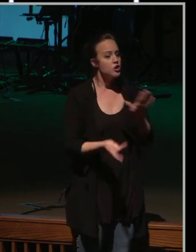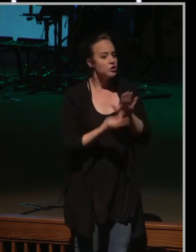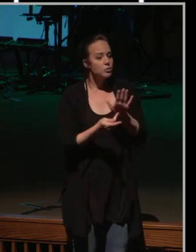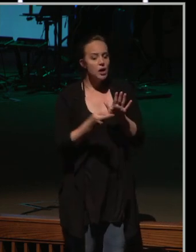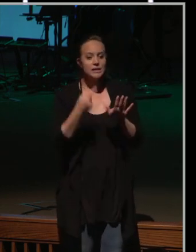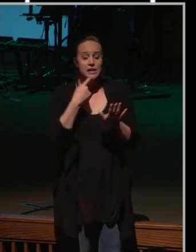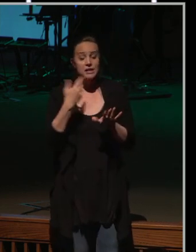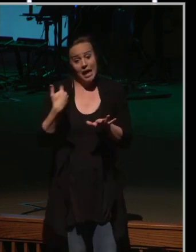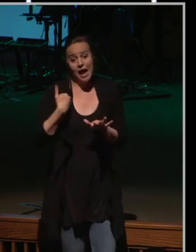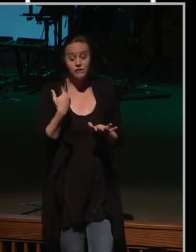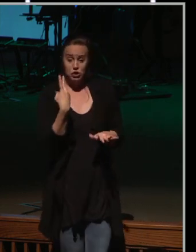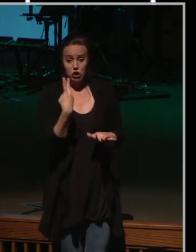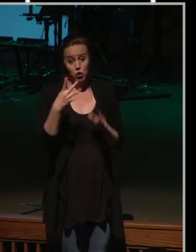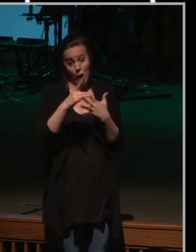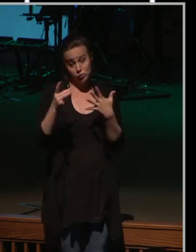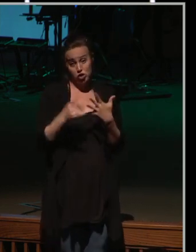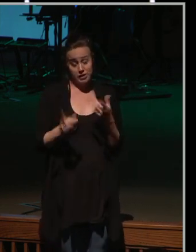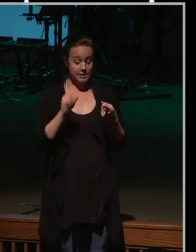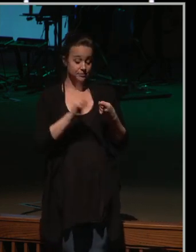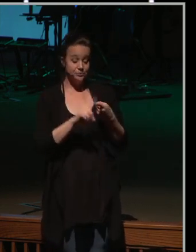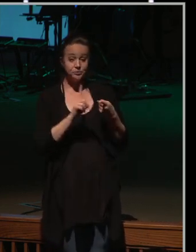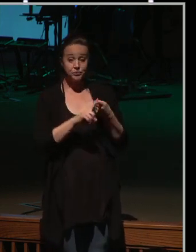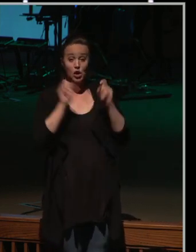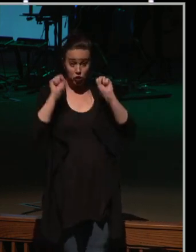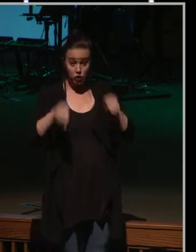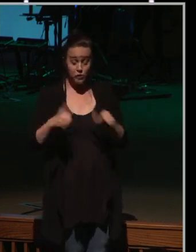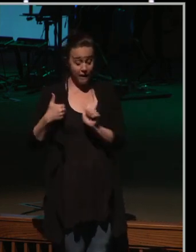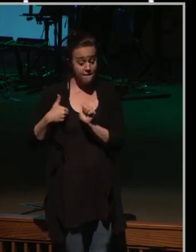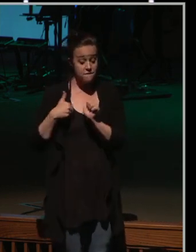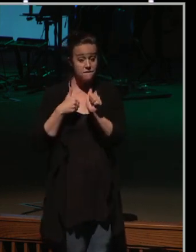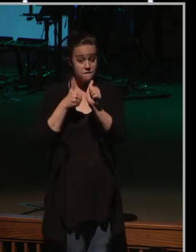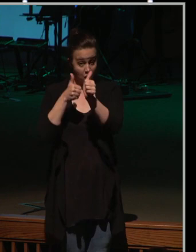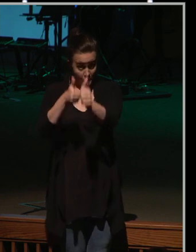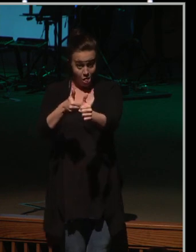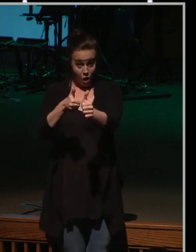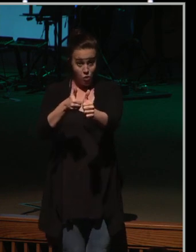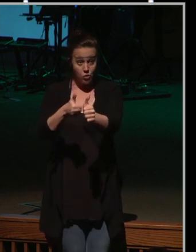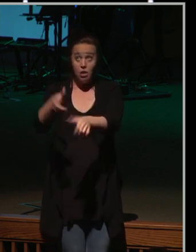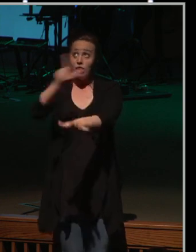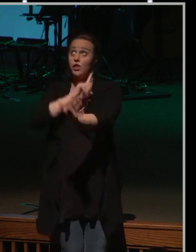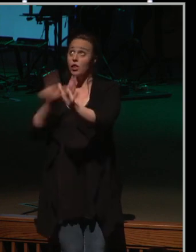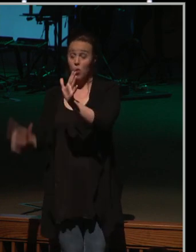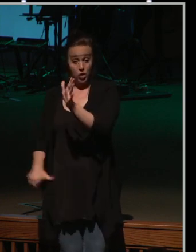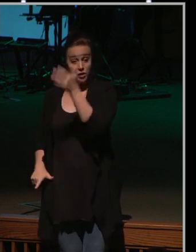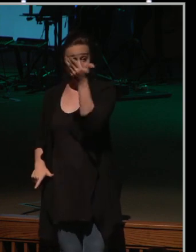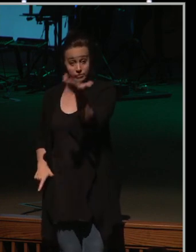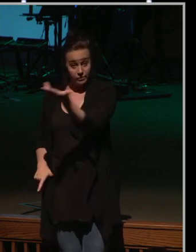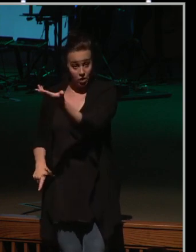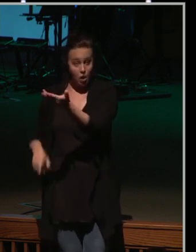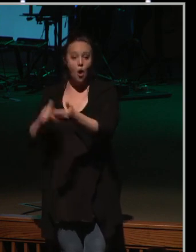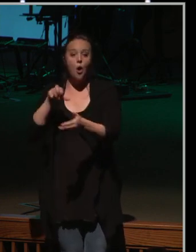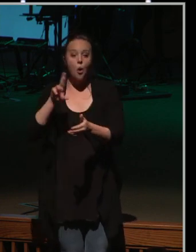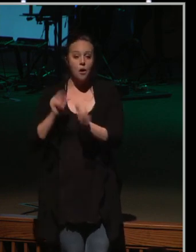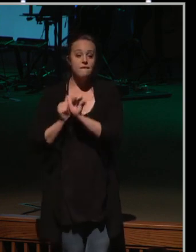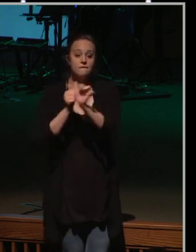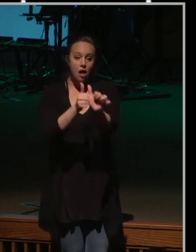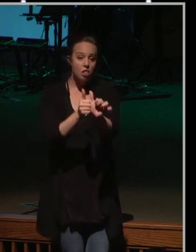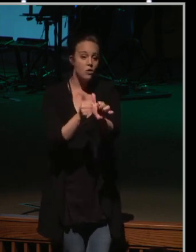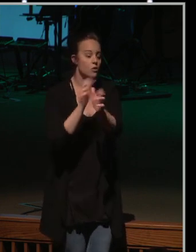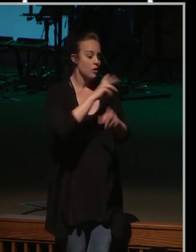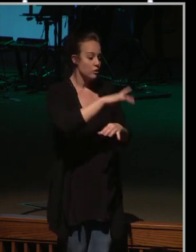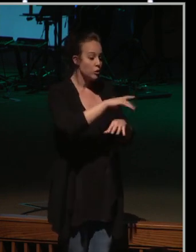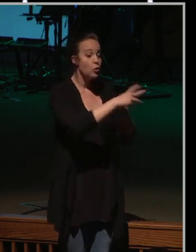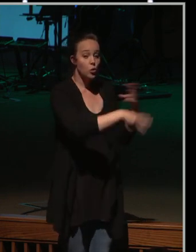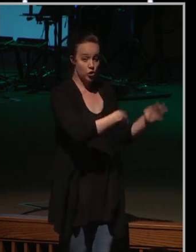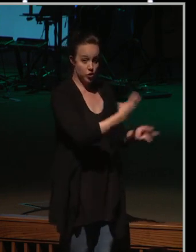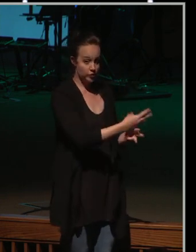road in the way that we go, and one way leads to life, and that's following the things that are of the Lord, or we can go the other way, and we can follow what the world says is